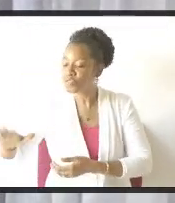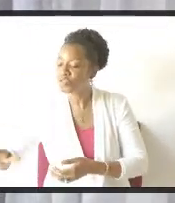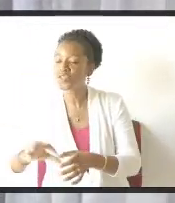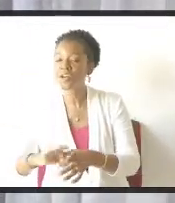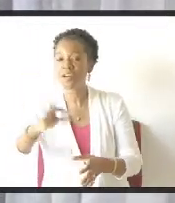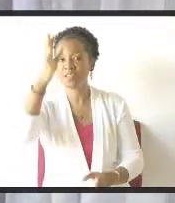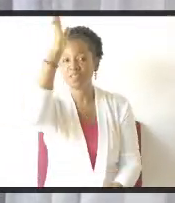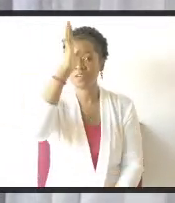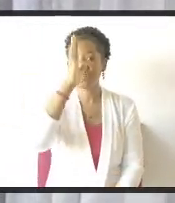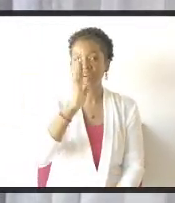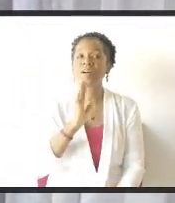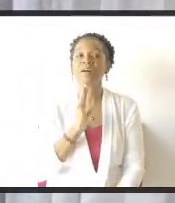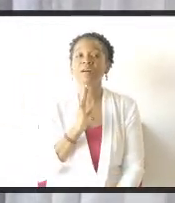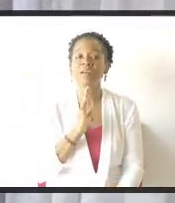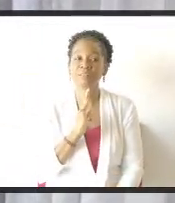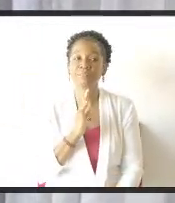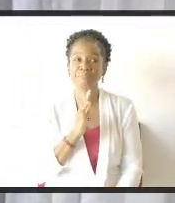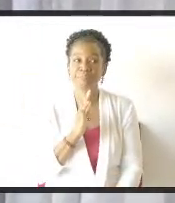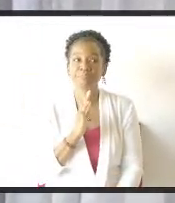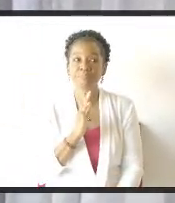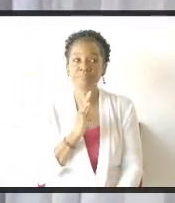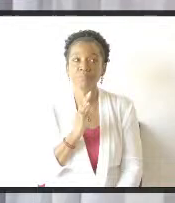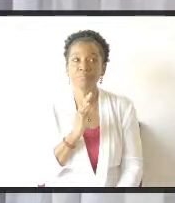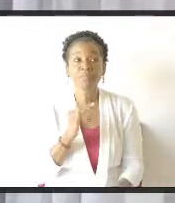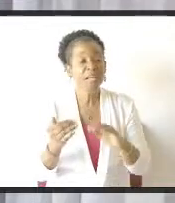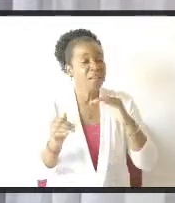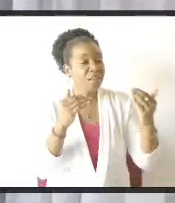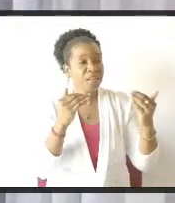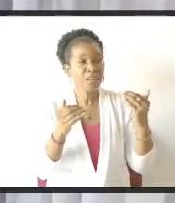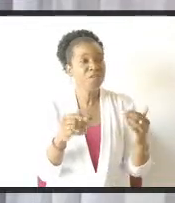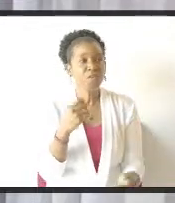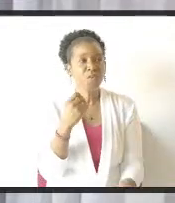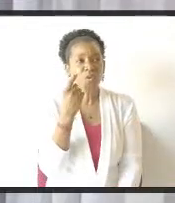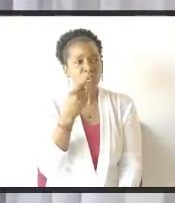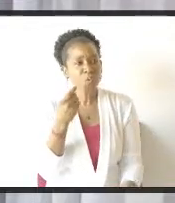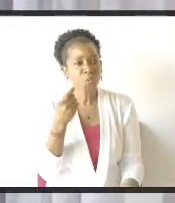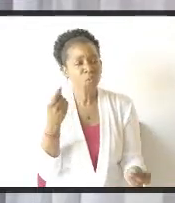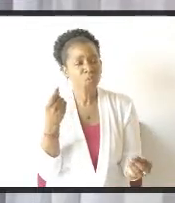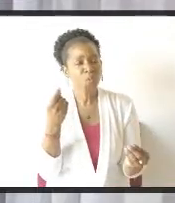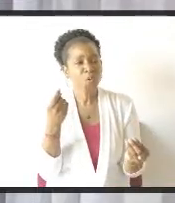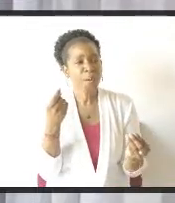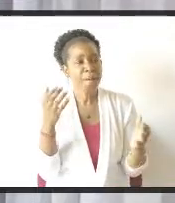even to them that believe on His name.